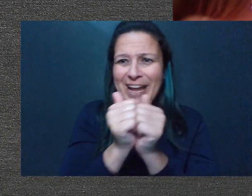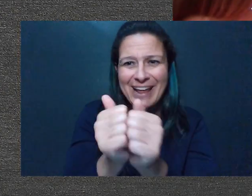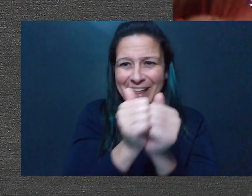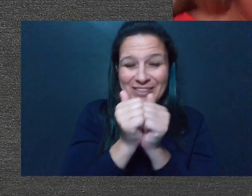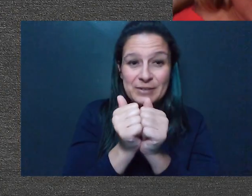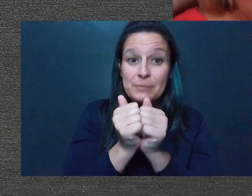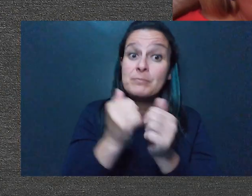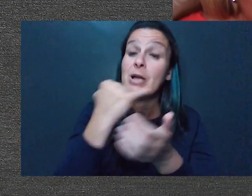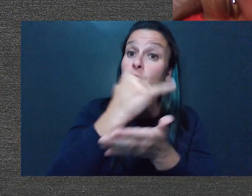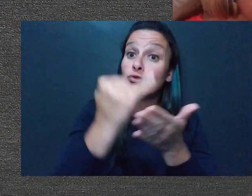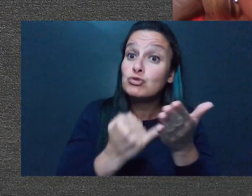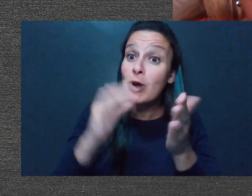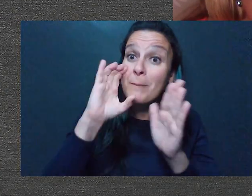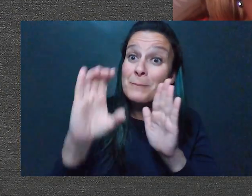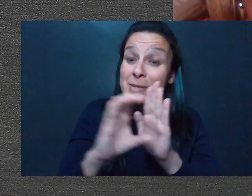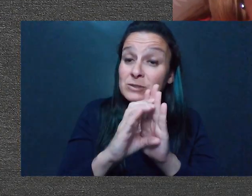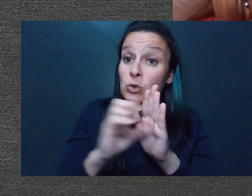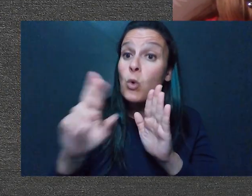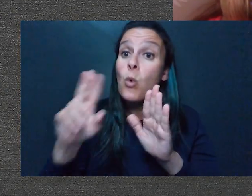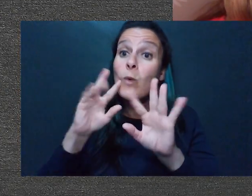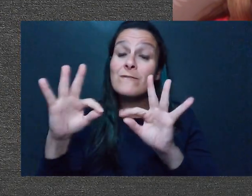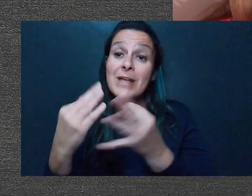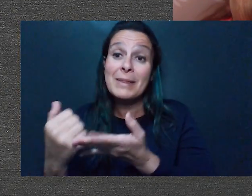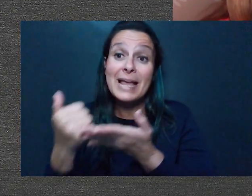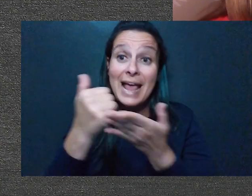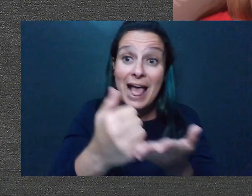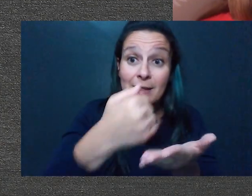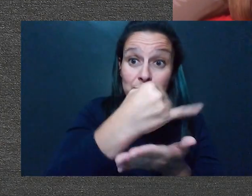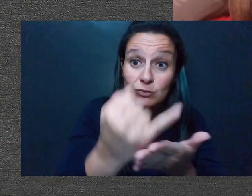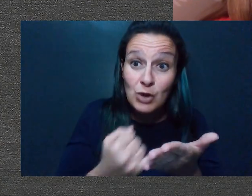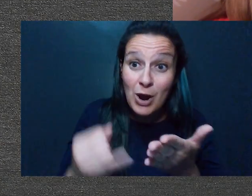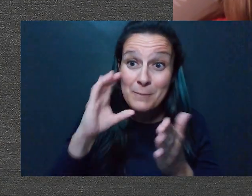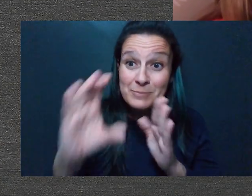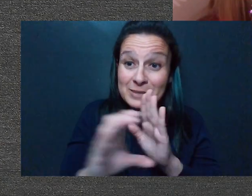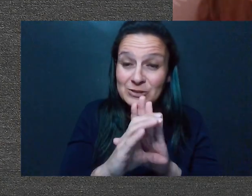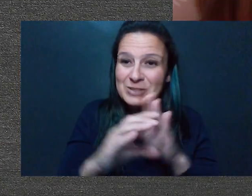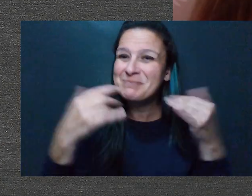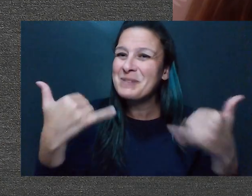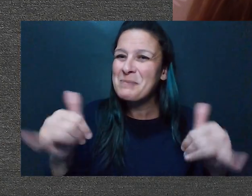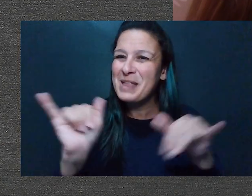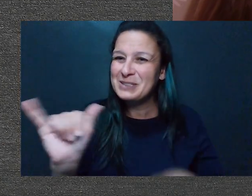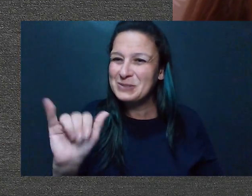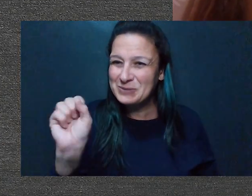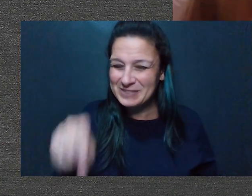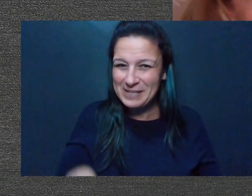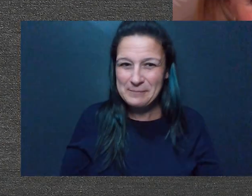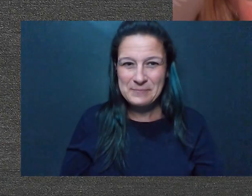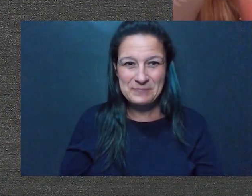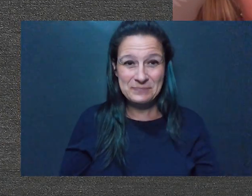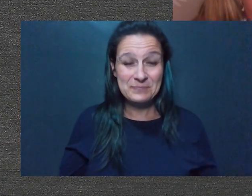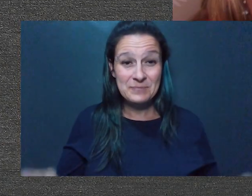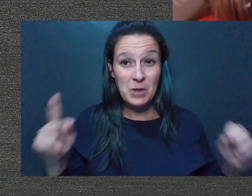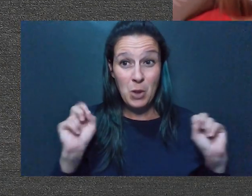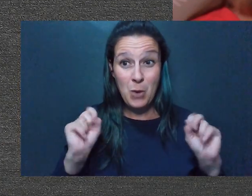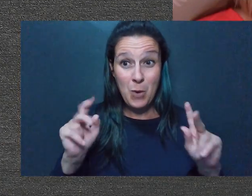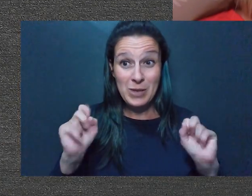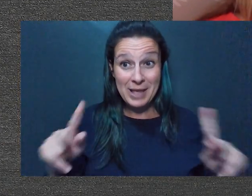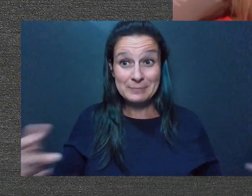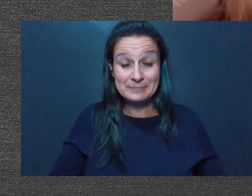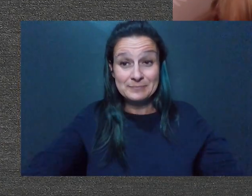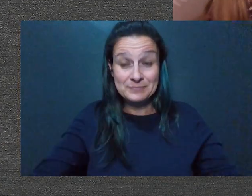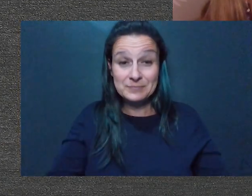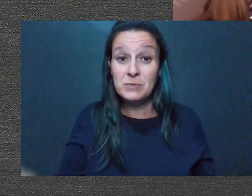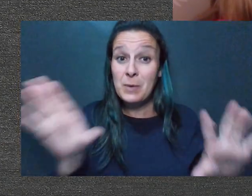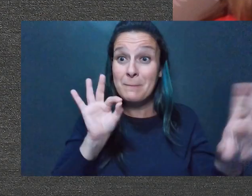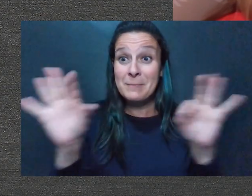But you could draw a picture, or somebody you know could draw a picture for you, and you can play along too. All right, so we're gonna pick out some